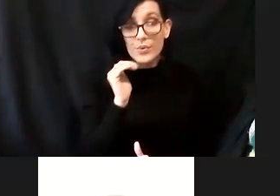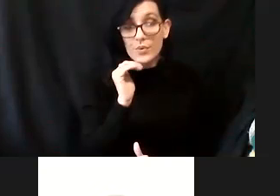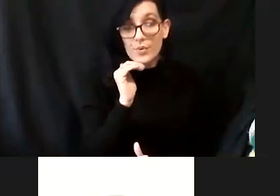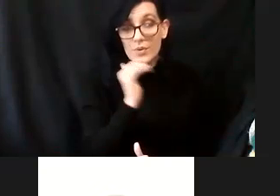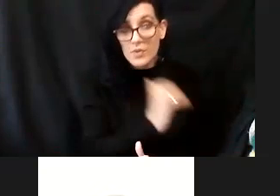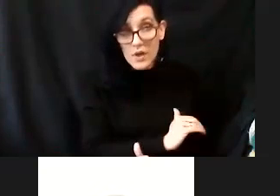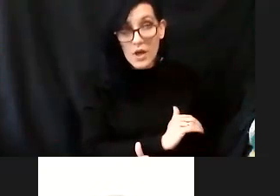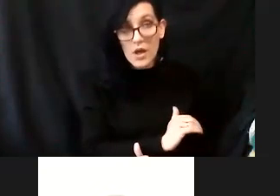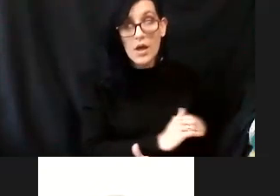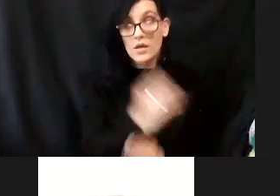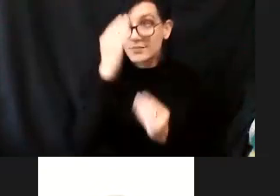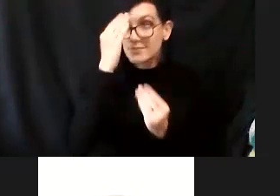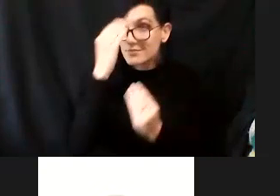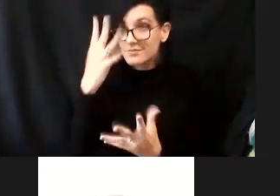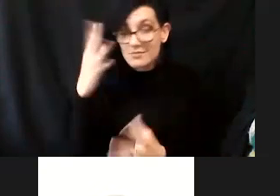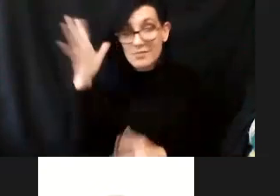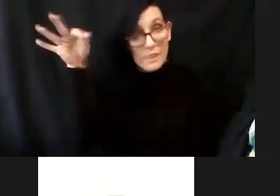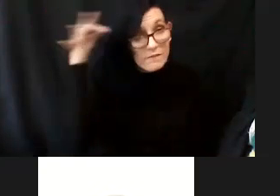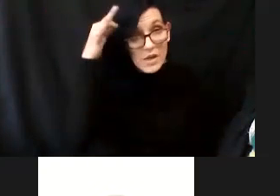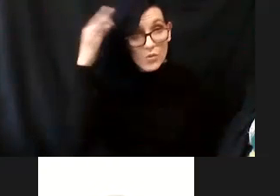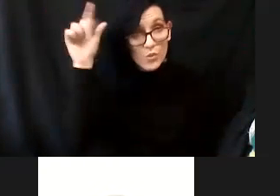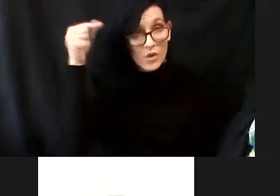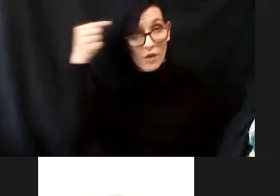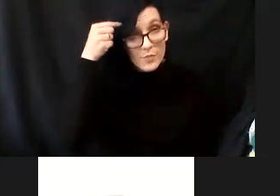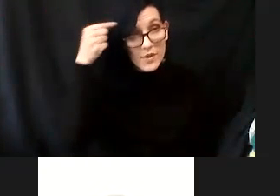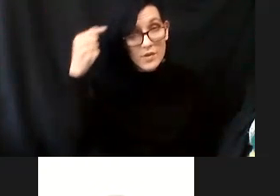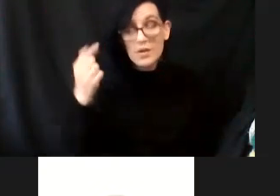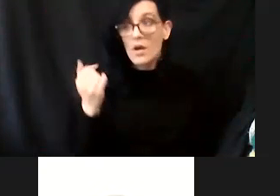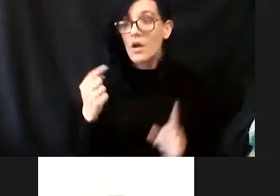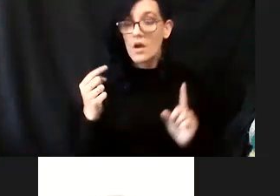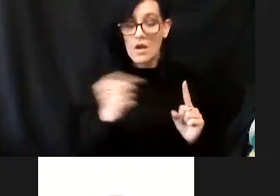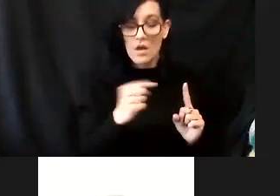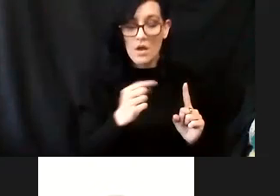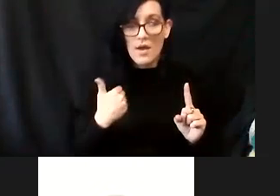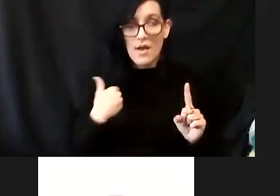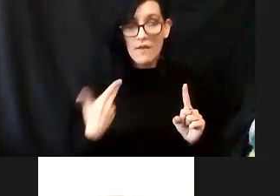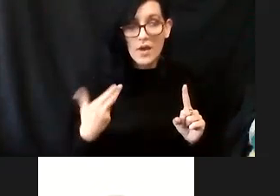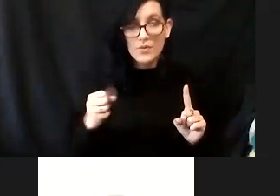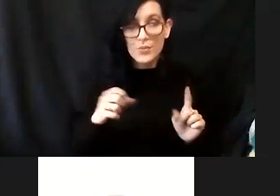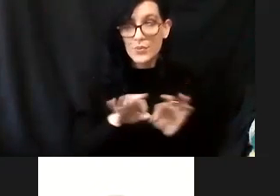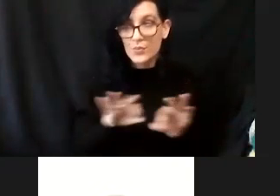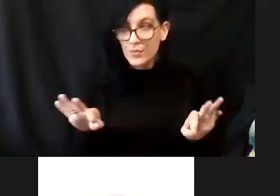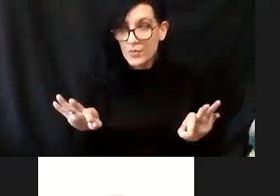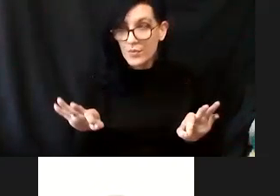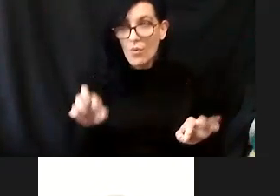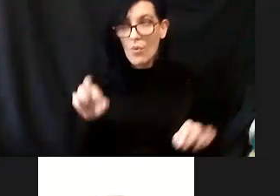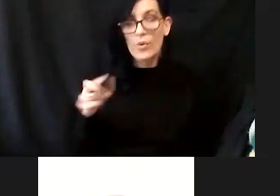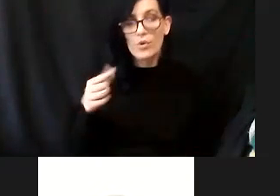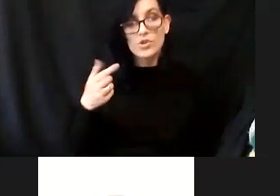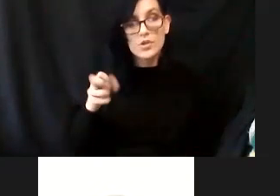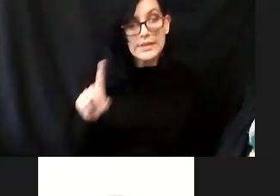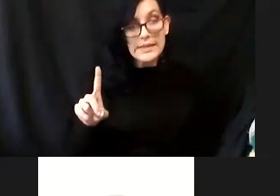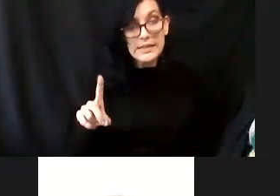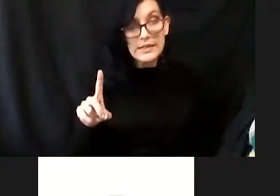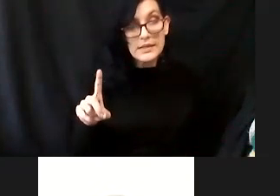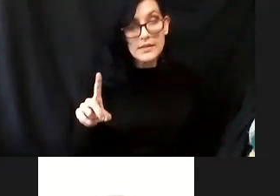federal government about whether or not somebody has a high school diploma or a GED,